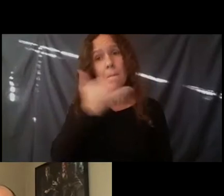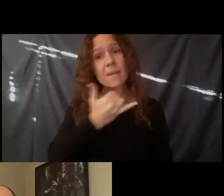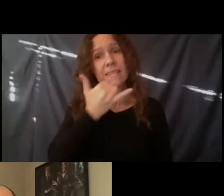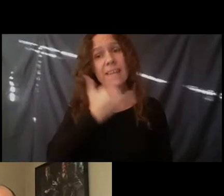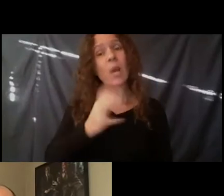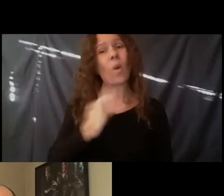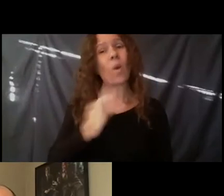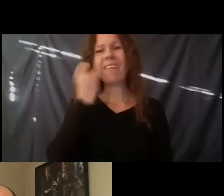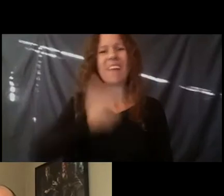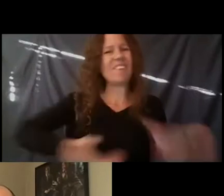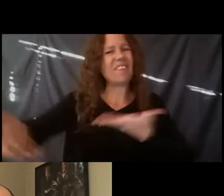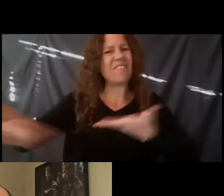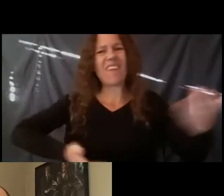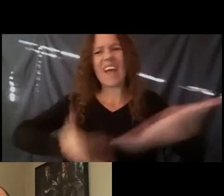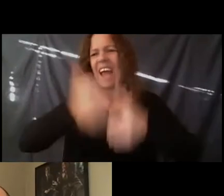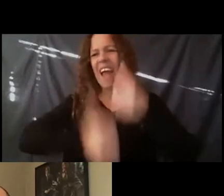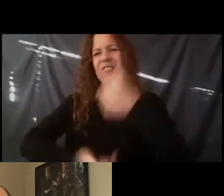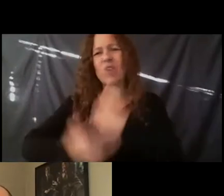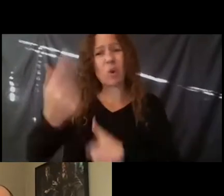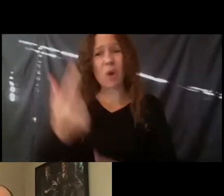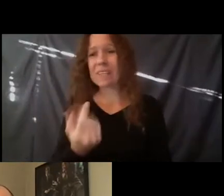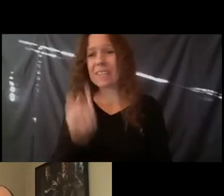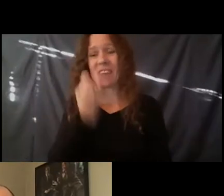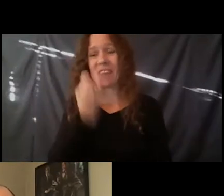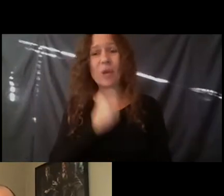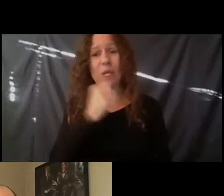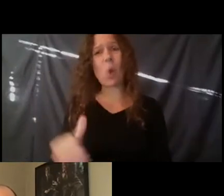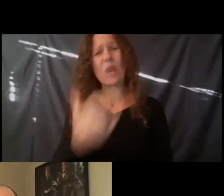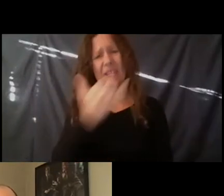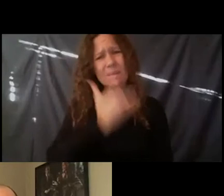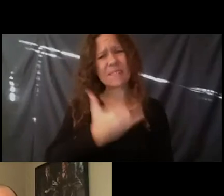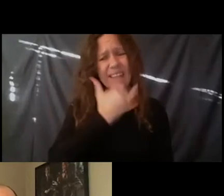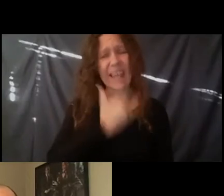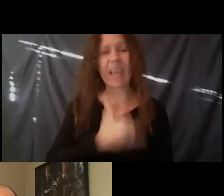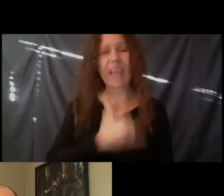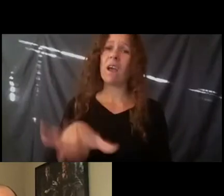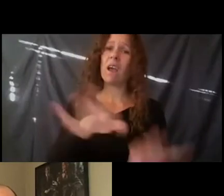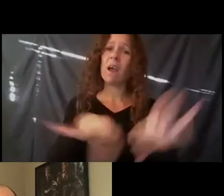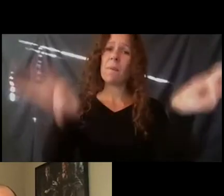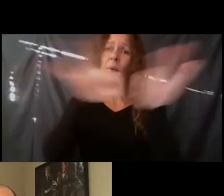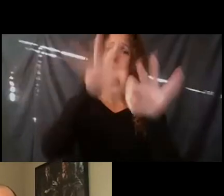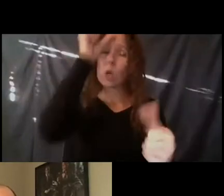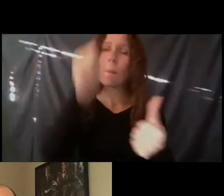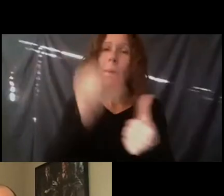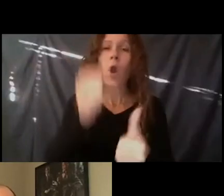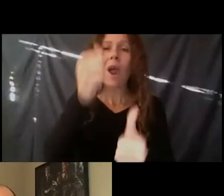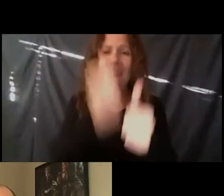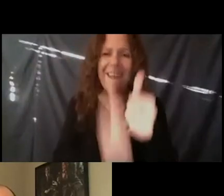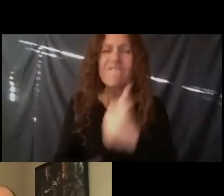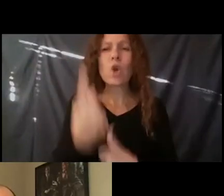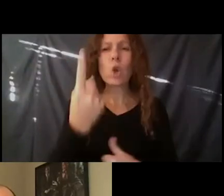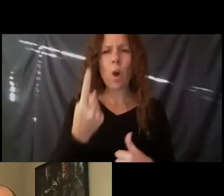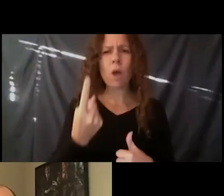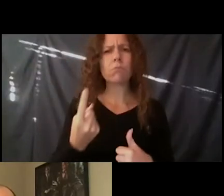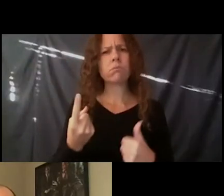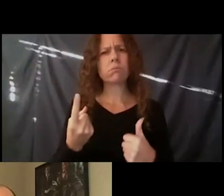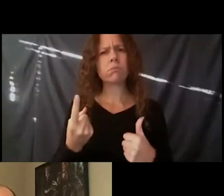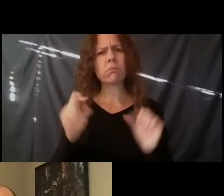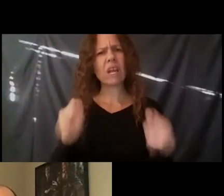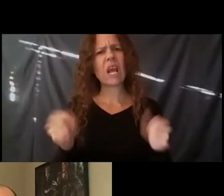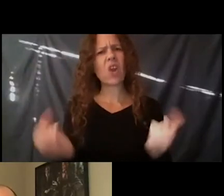invite everyone. And if we may remember, we've got to remember that everybody has something to